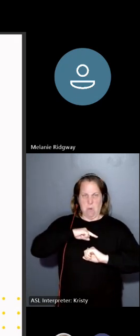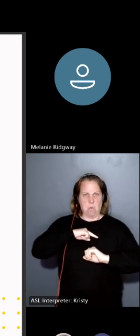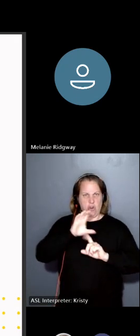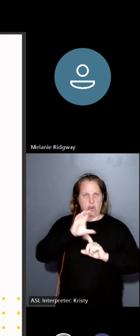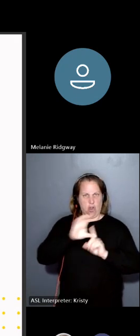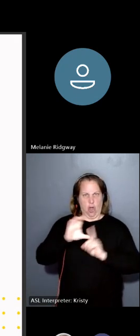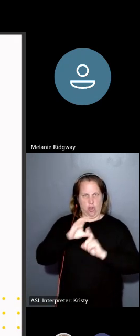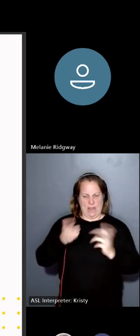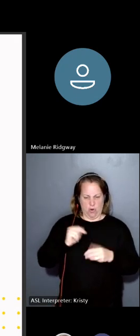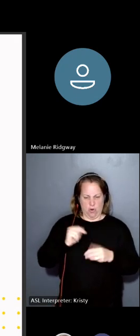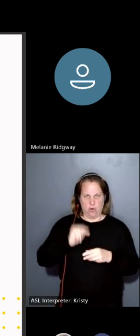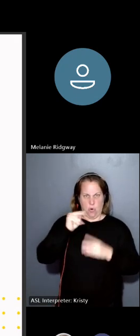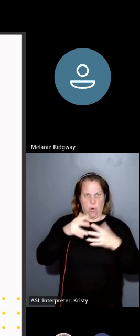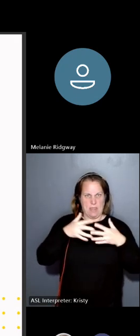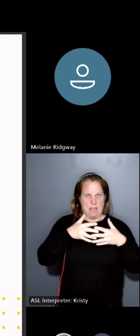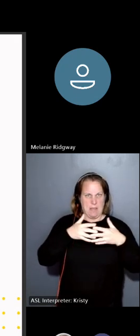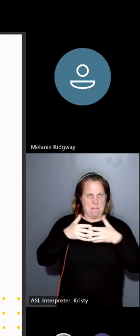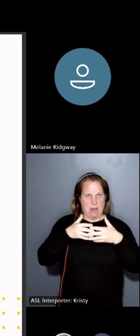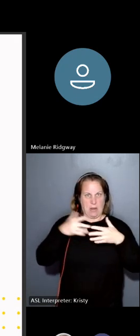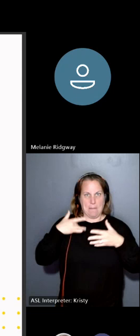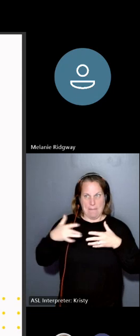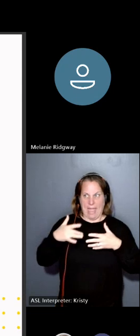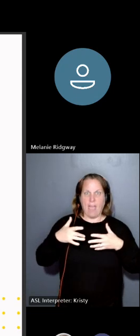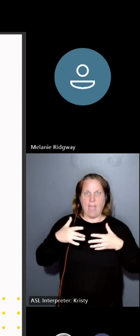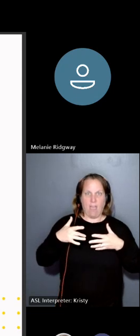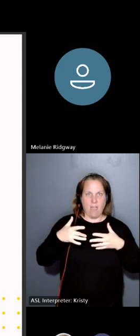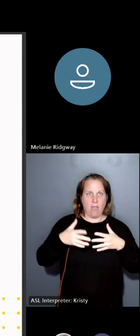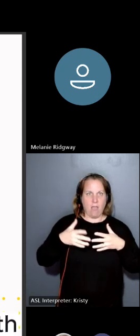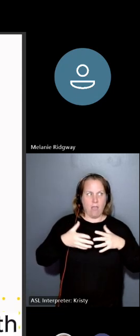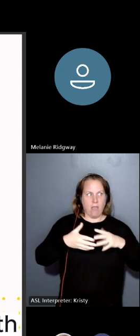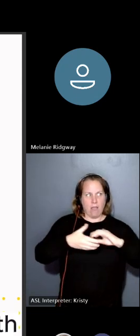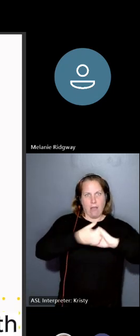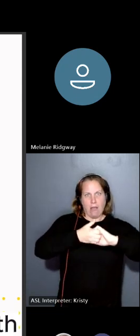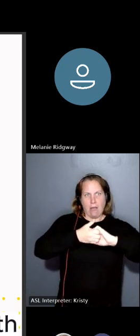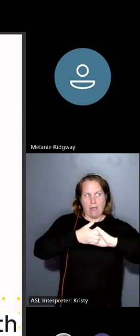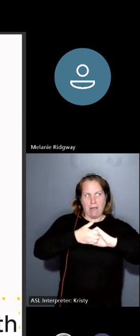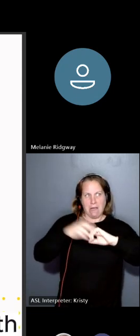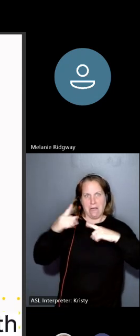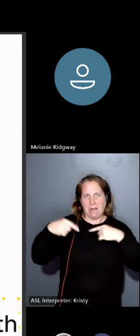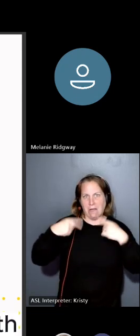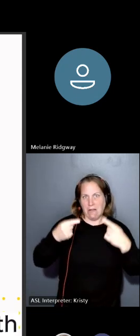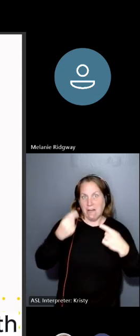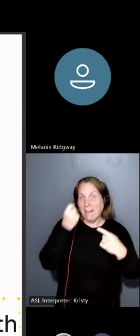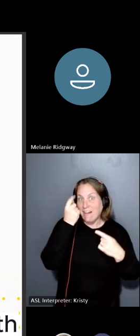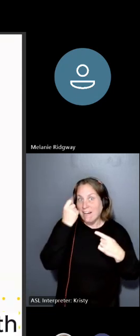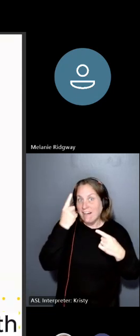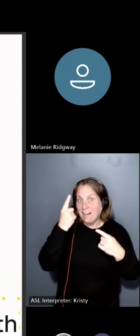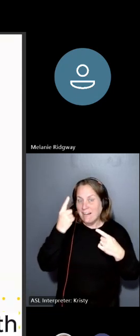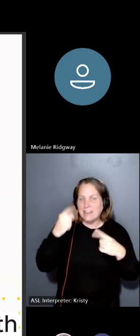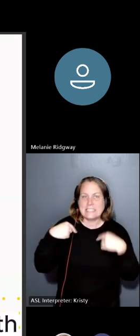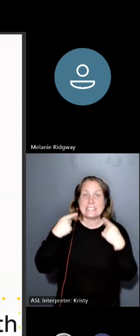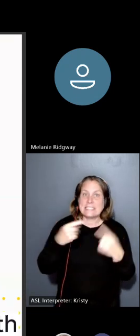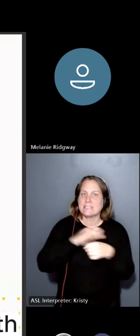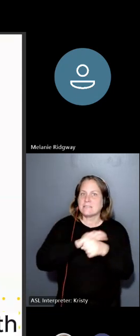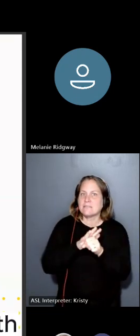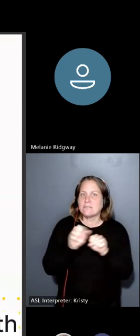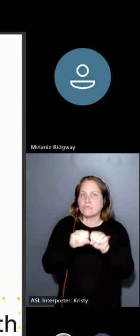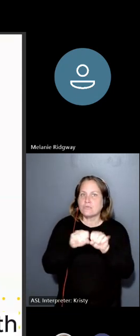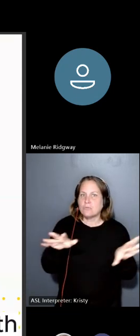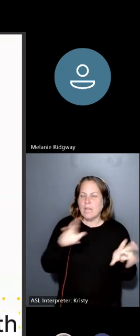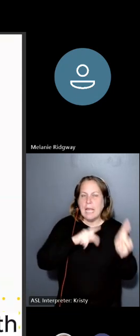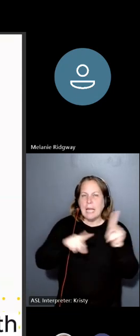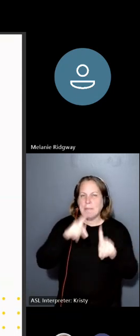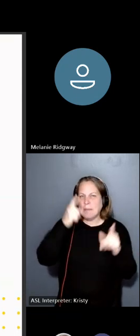been changed by the pandemic. Folks are choosing not to shake hands